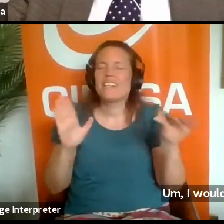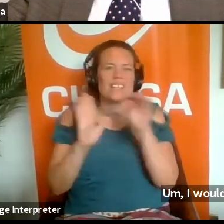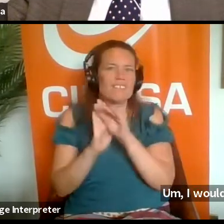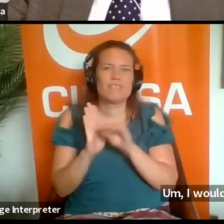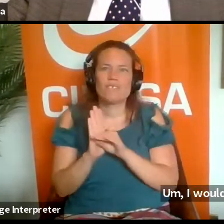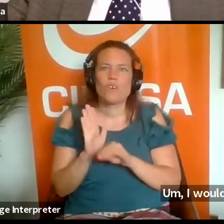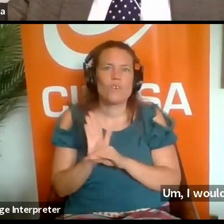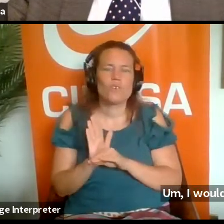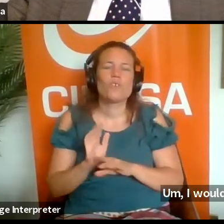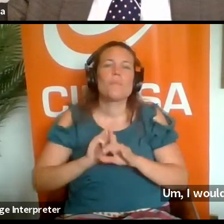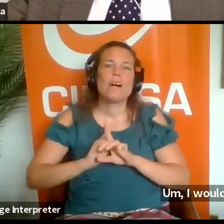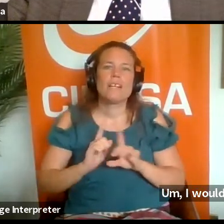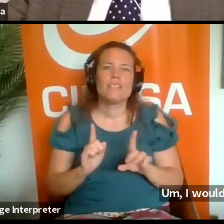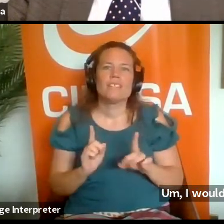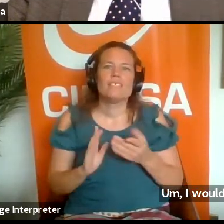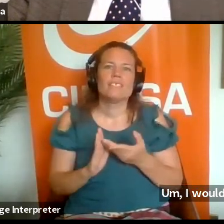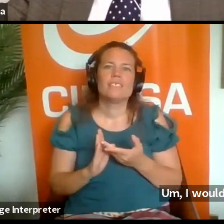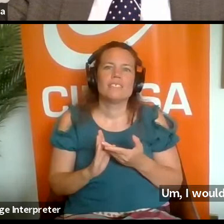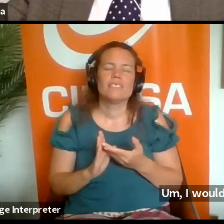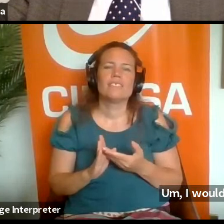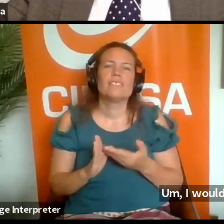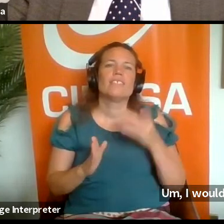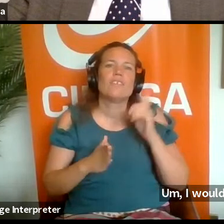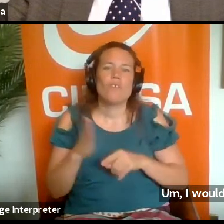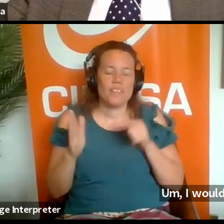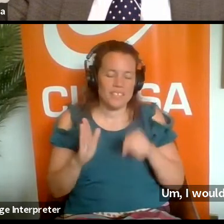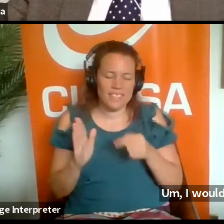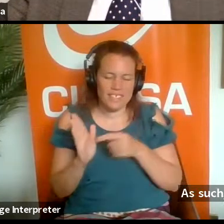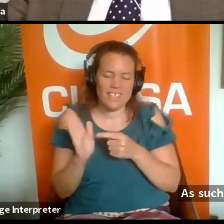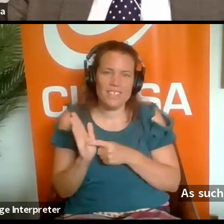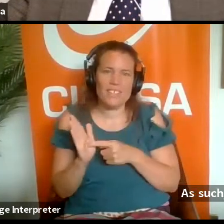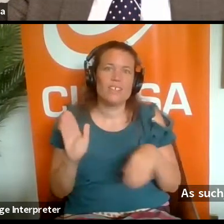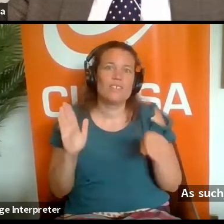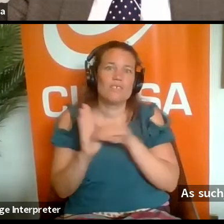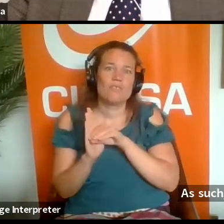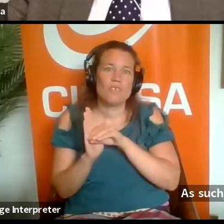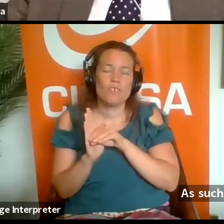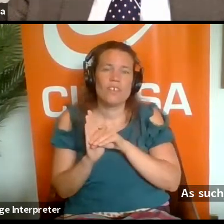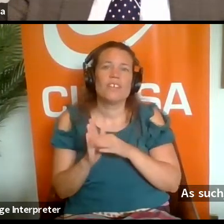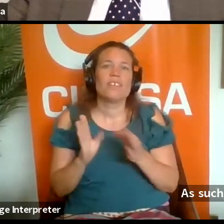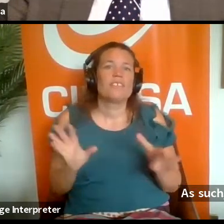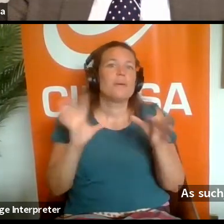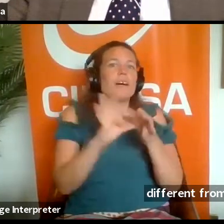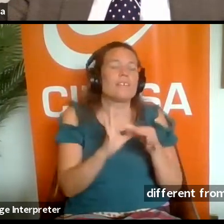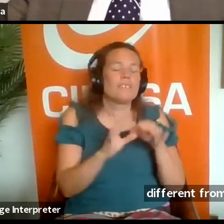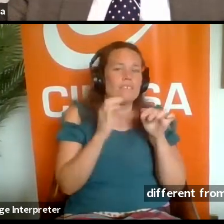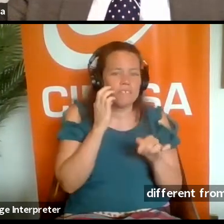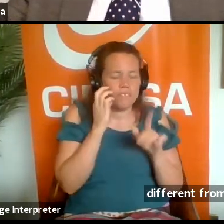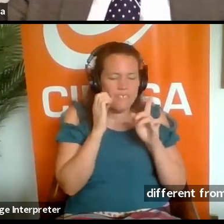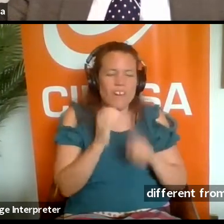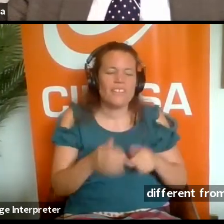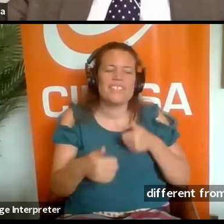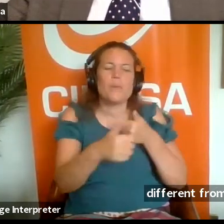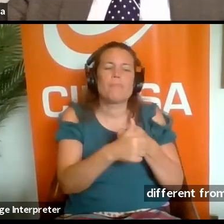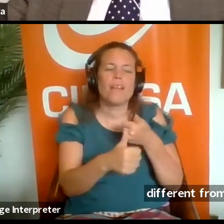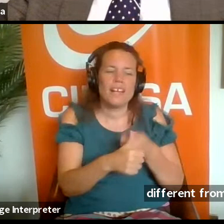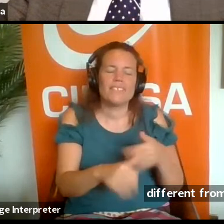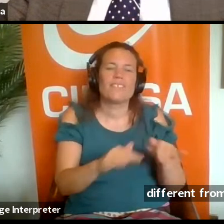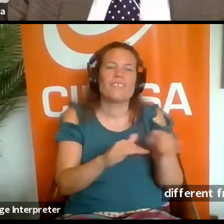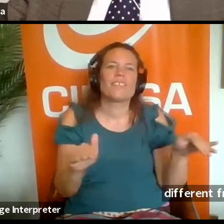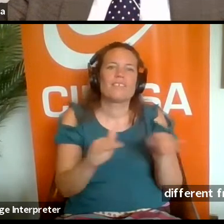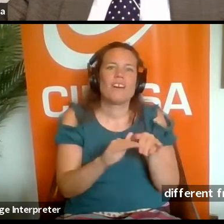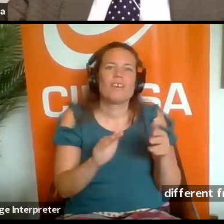but what is written in the law is always different from what is being applied on the ground, and most especially when it has to touch